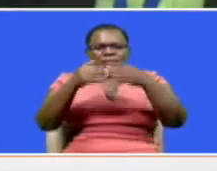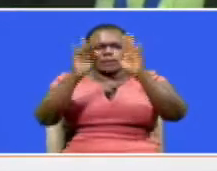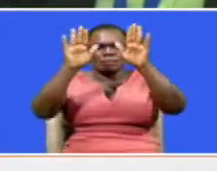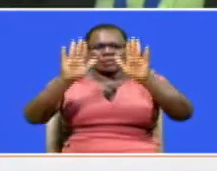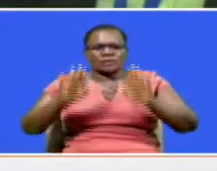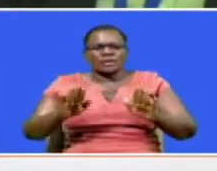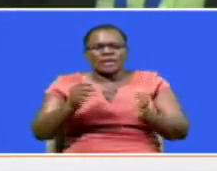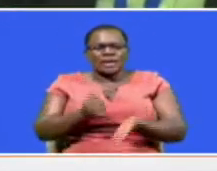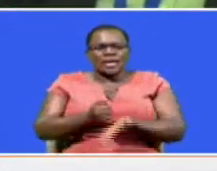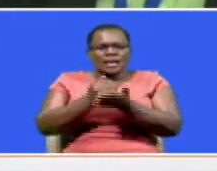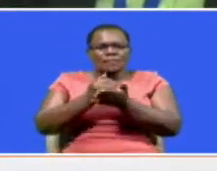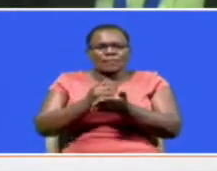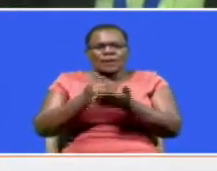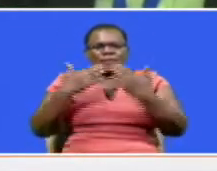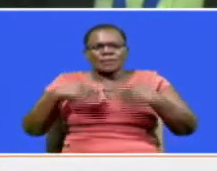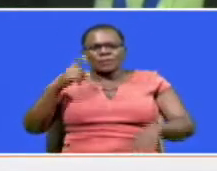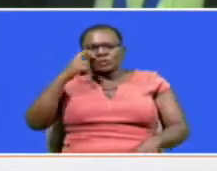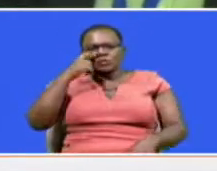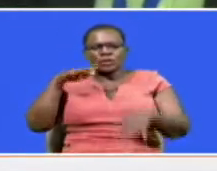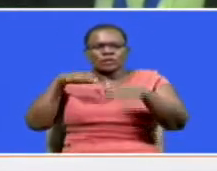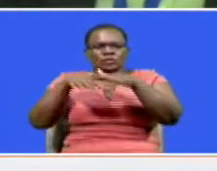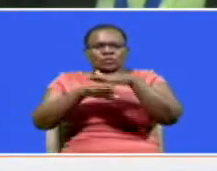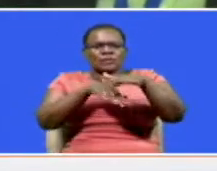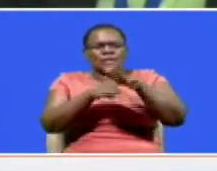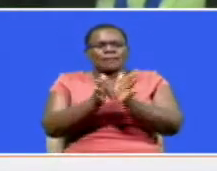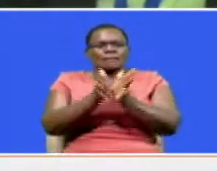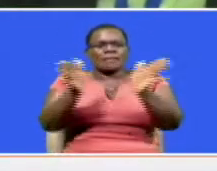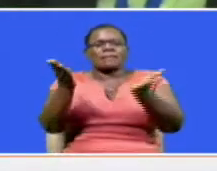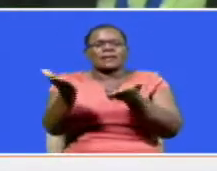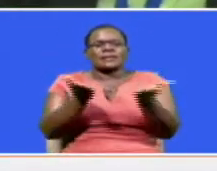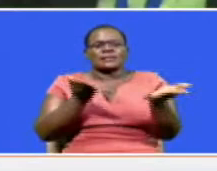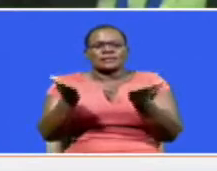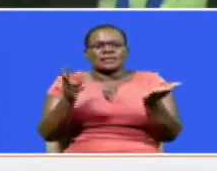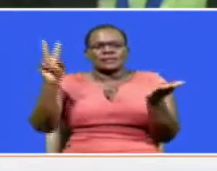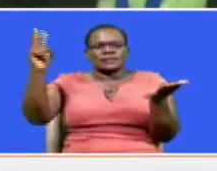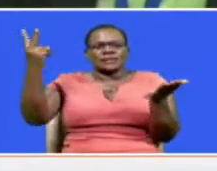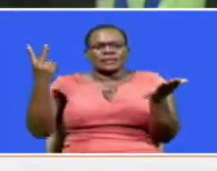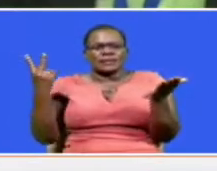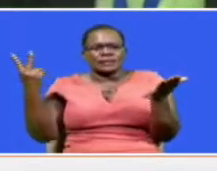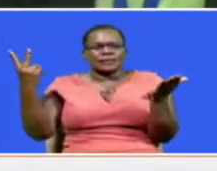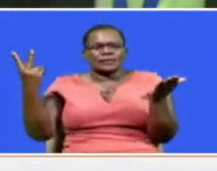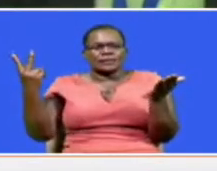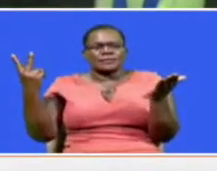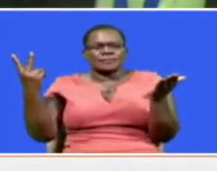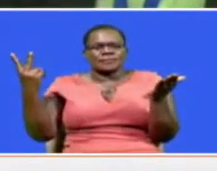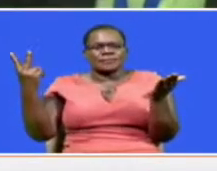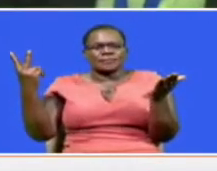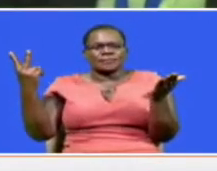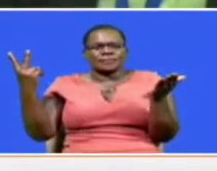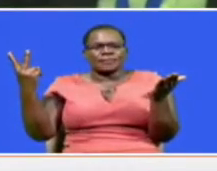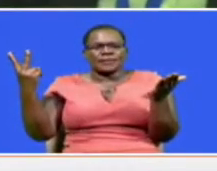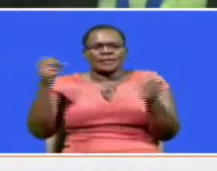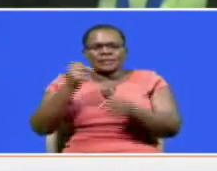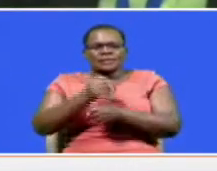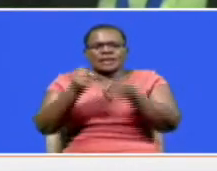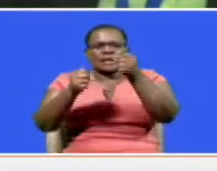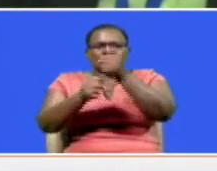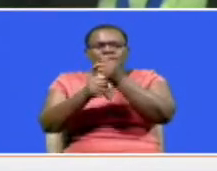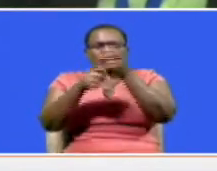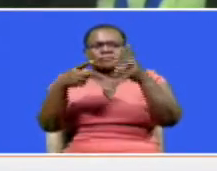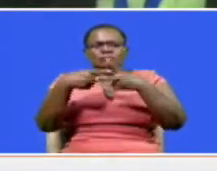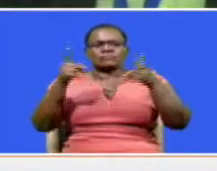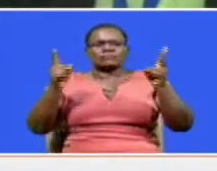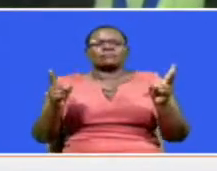the people of Sudan to access public services. Secondly, the structured